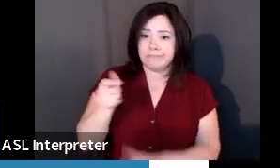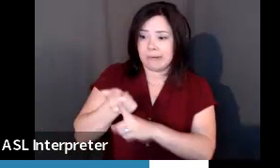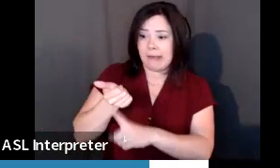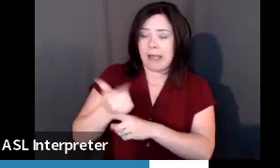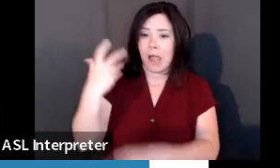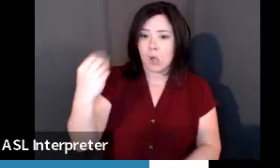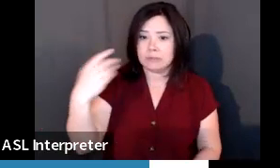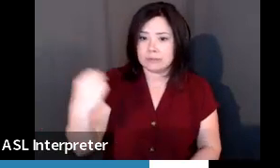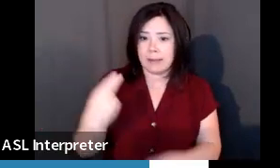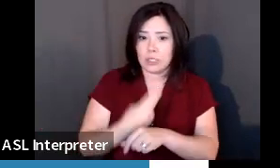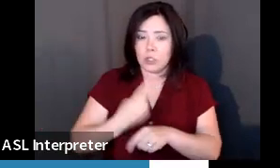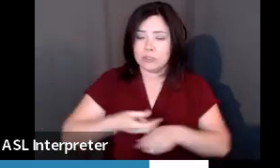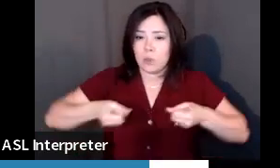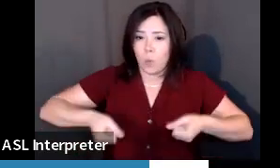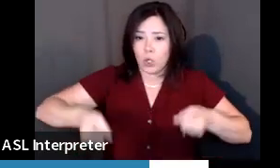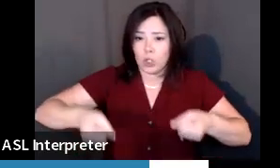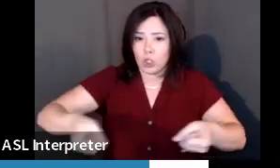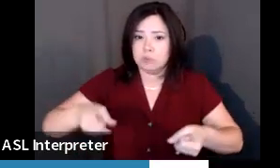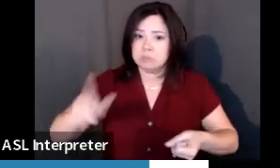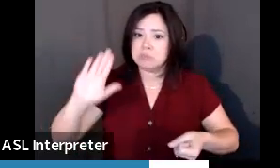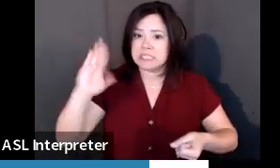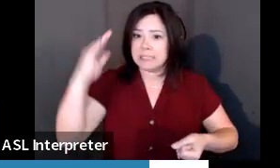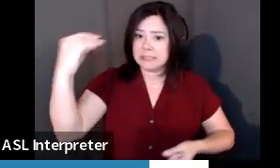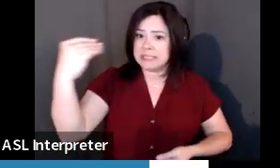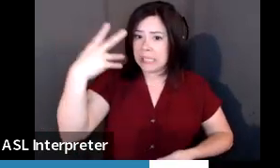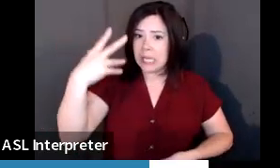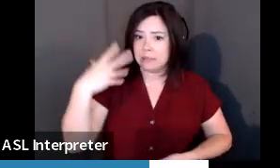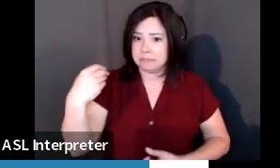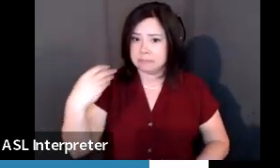and what appears to be a sunny day.